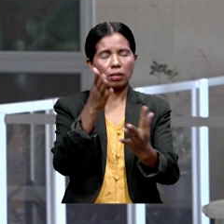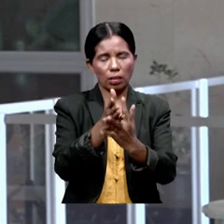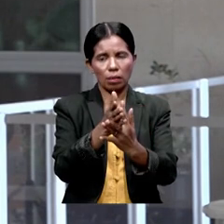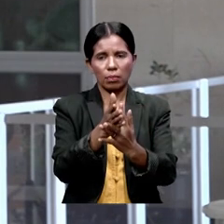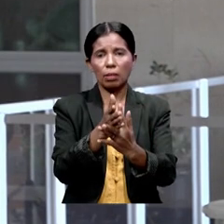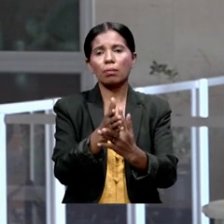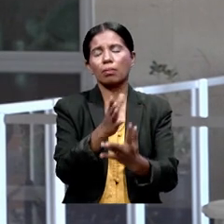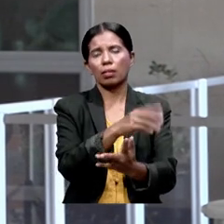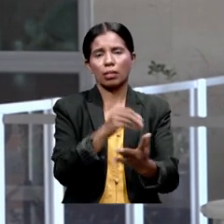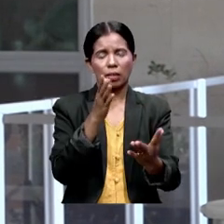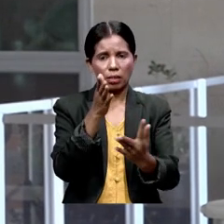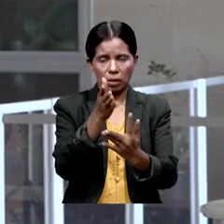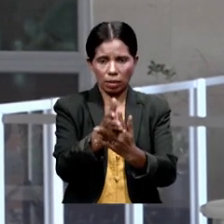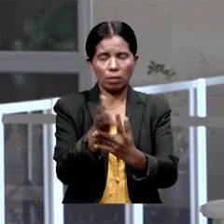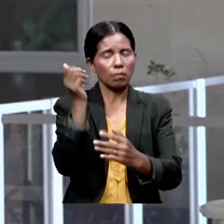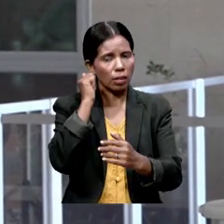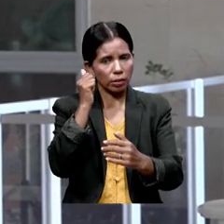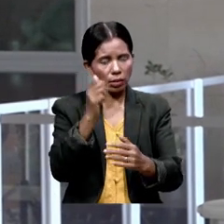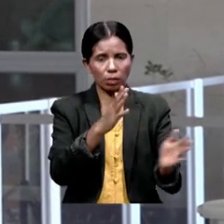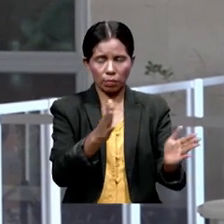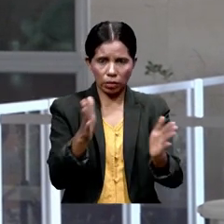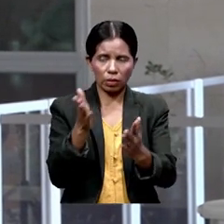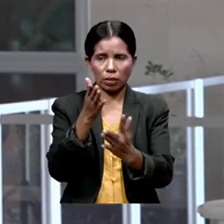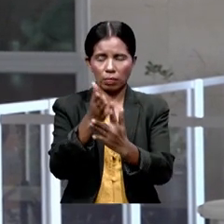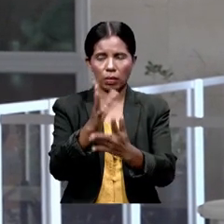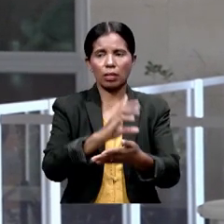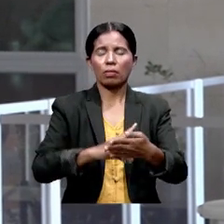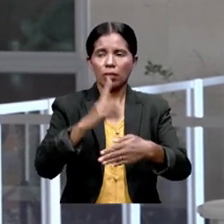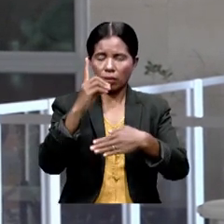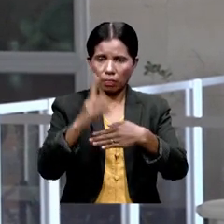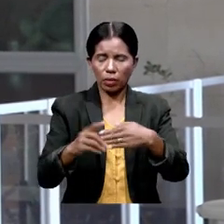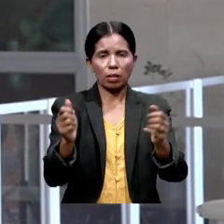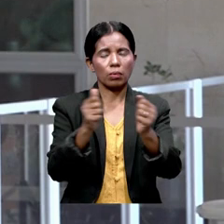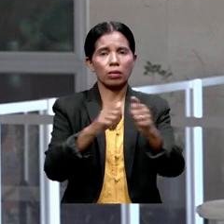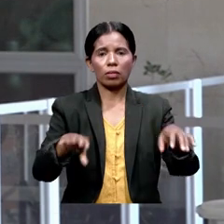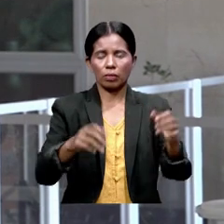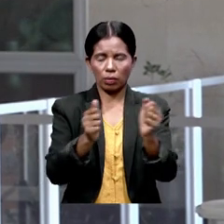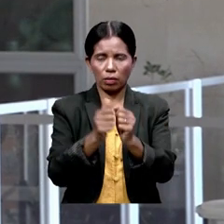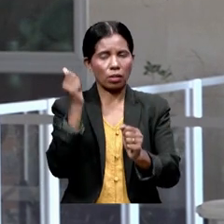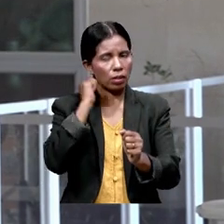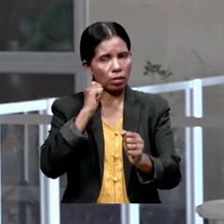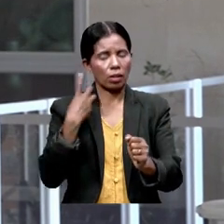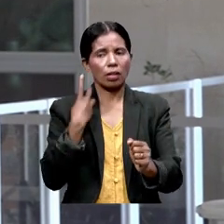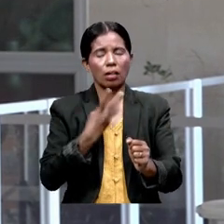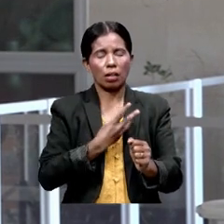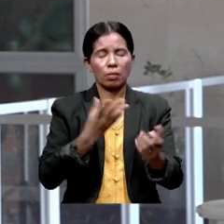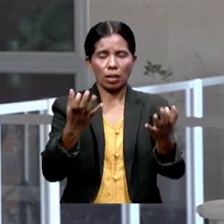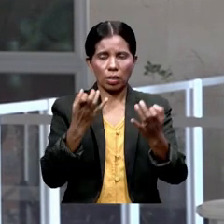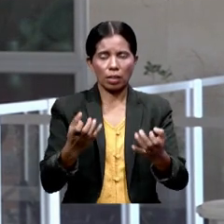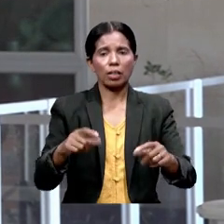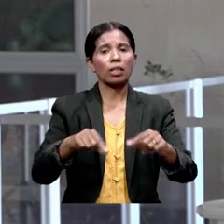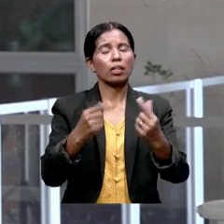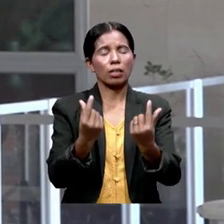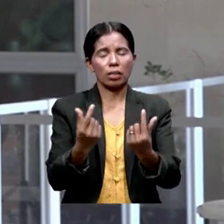process. France is a development partner of ASEAN, so this is also another area where